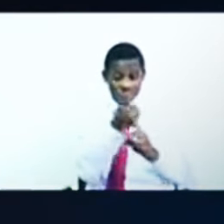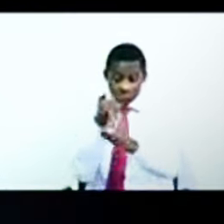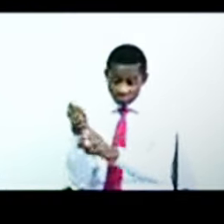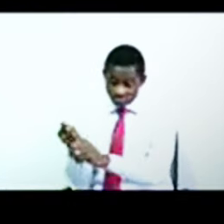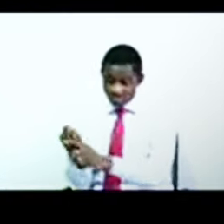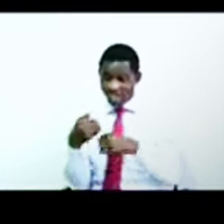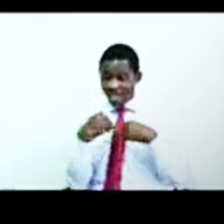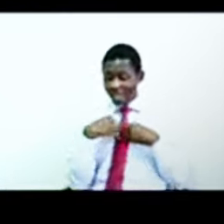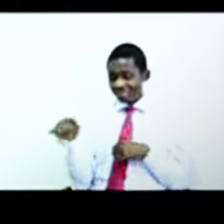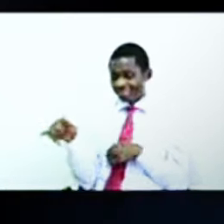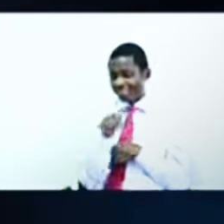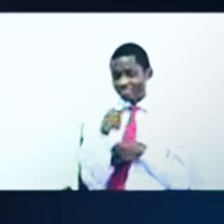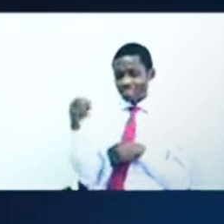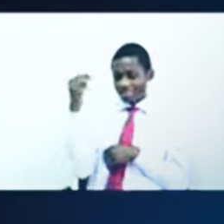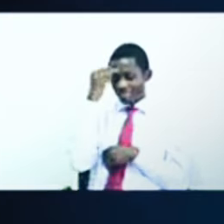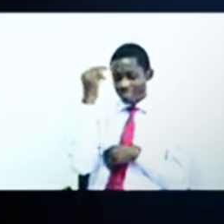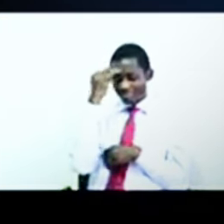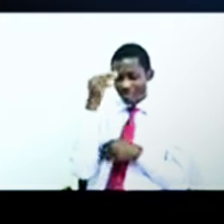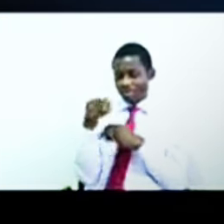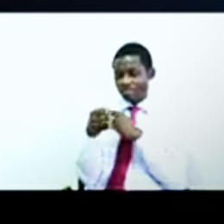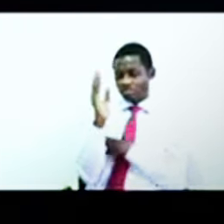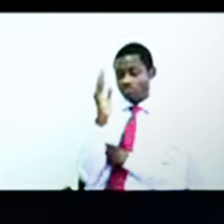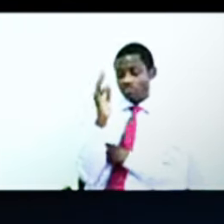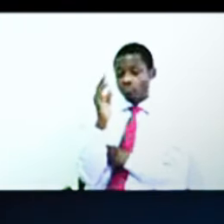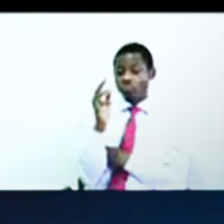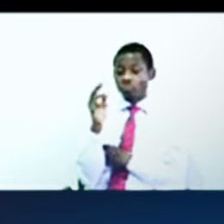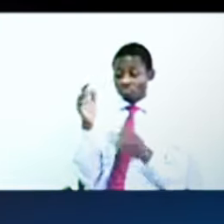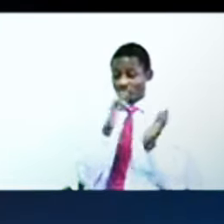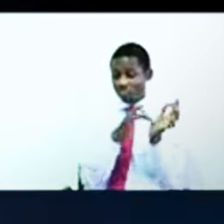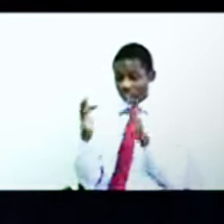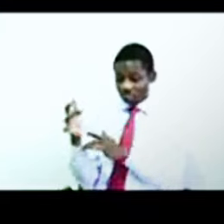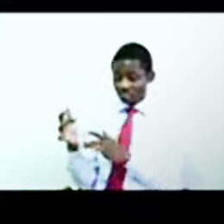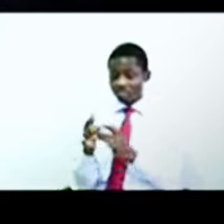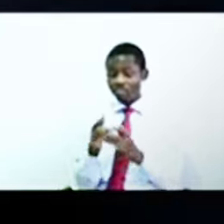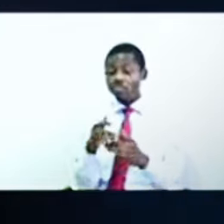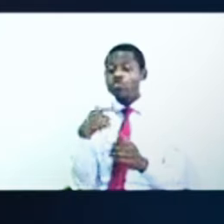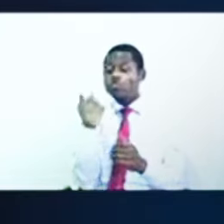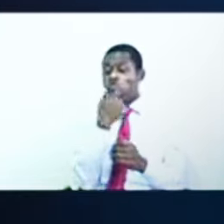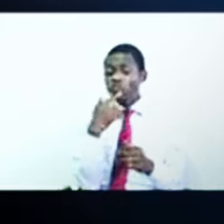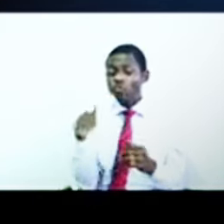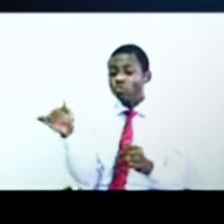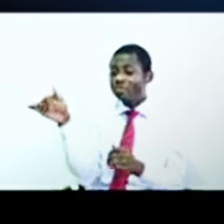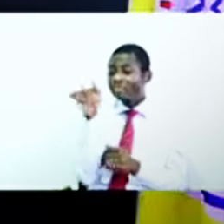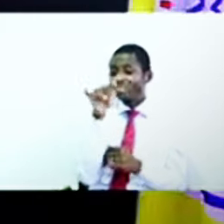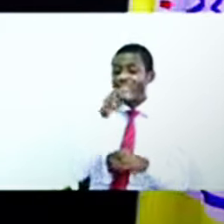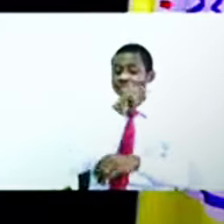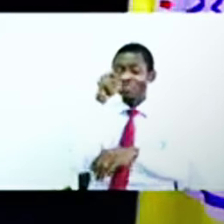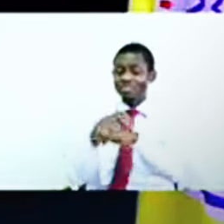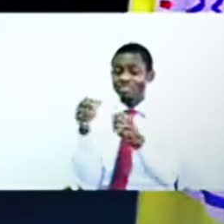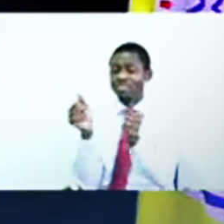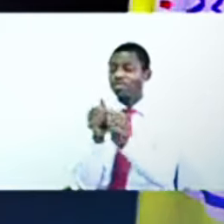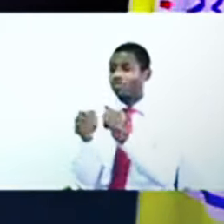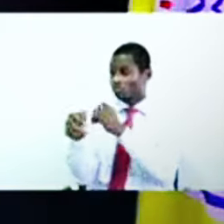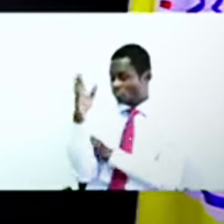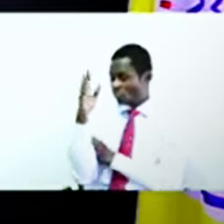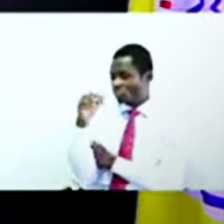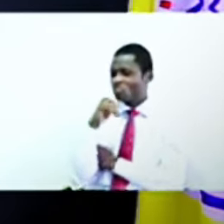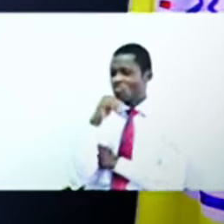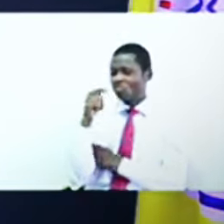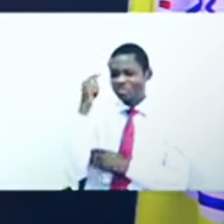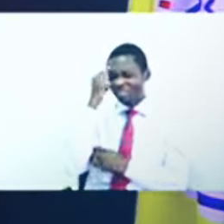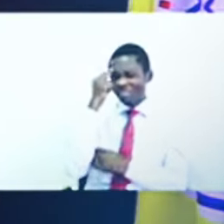who being the very nature God, did not consider equality with God something to use as his